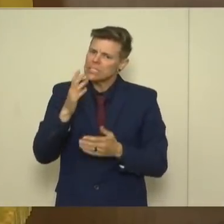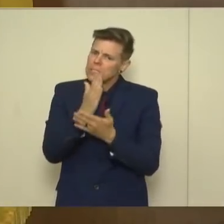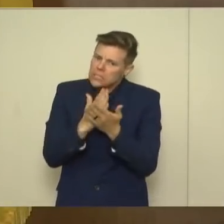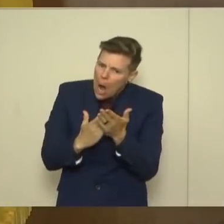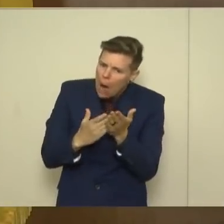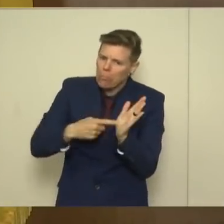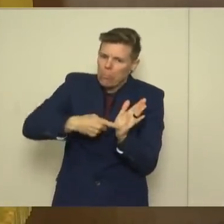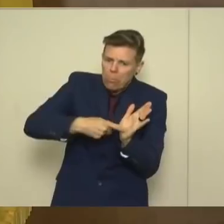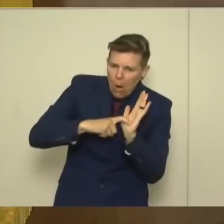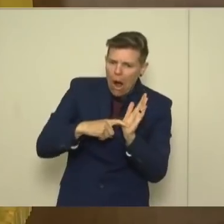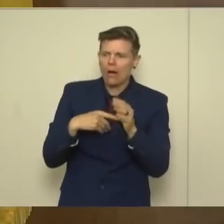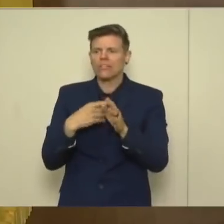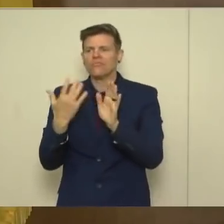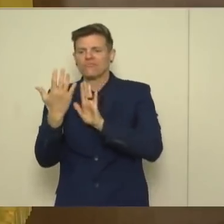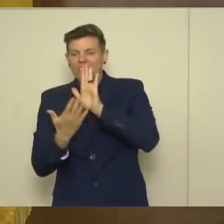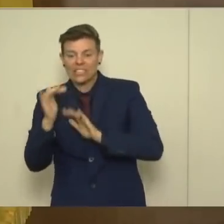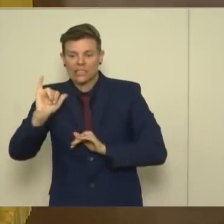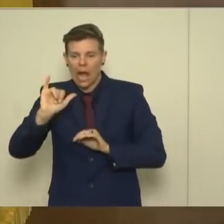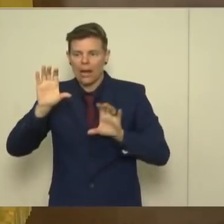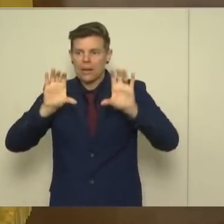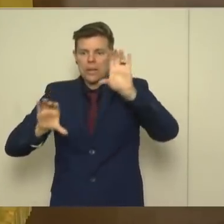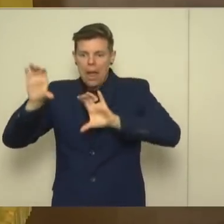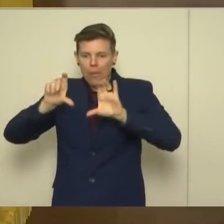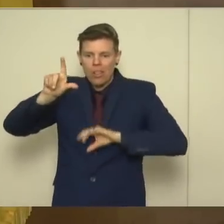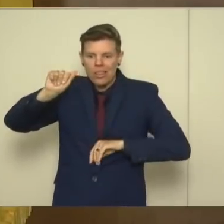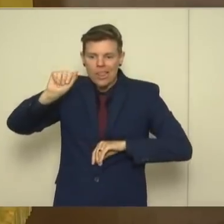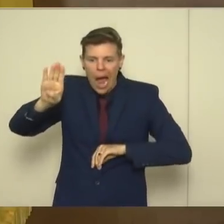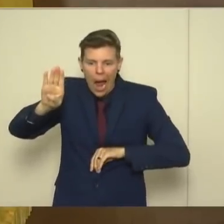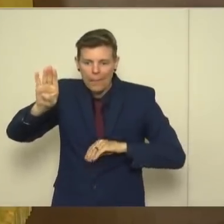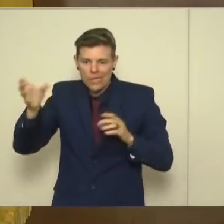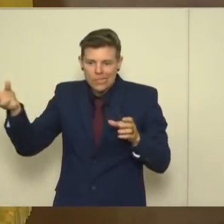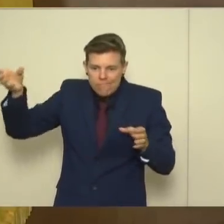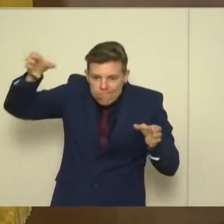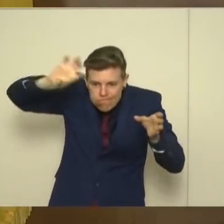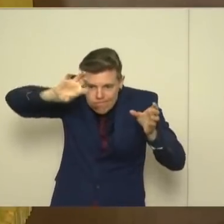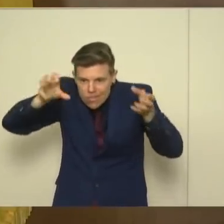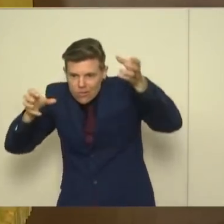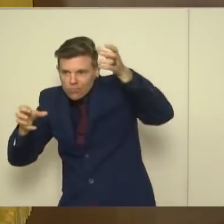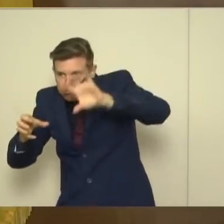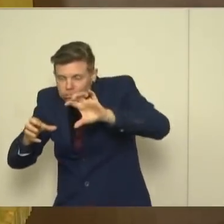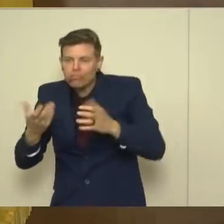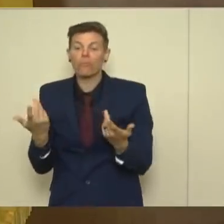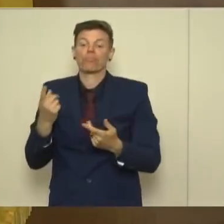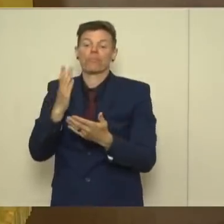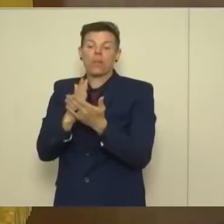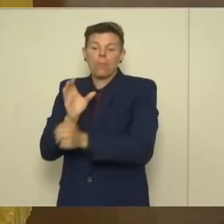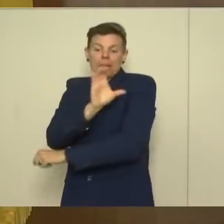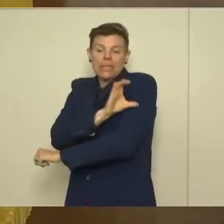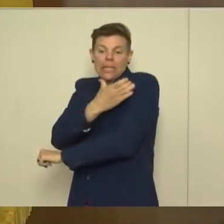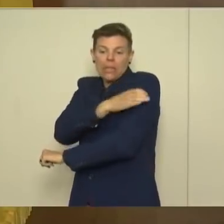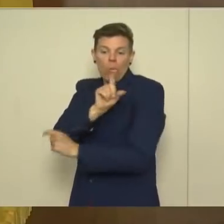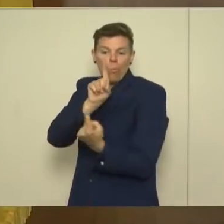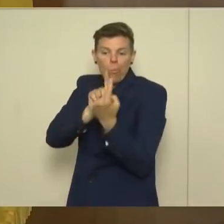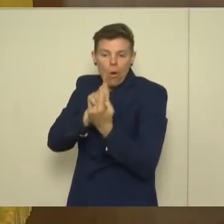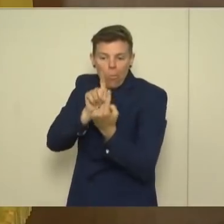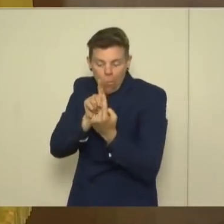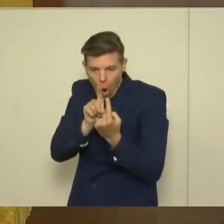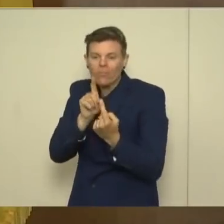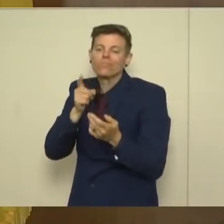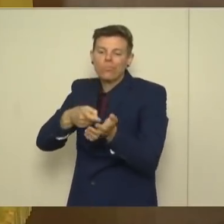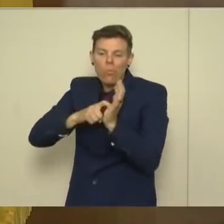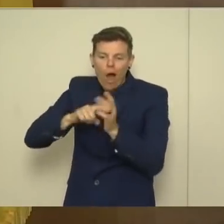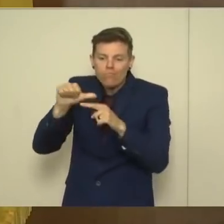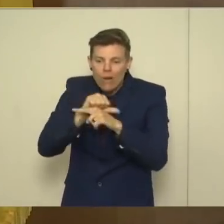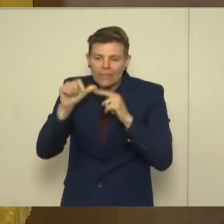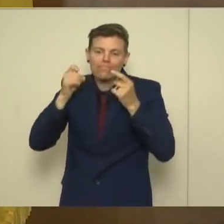laboratory and clinical aspects of education, and where they can, they are really promoting distance learning and